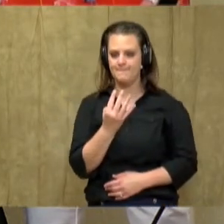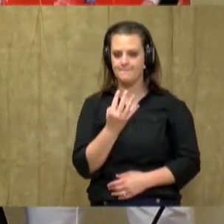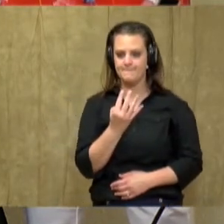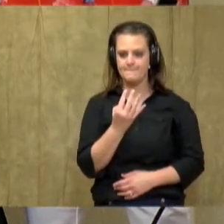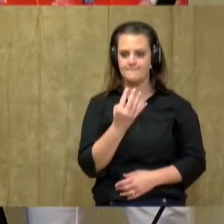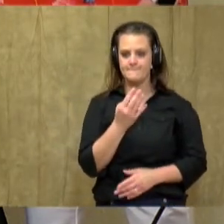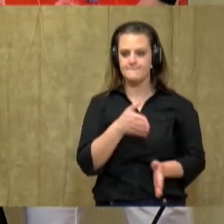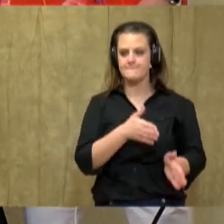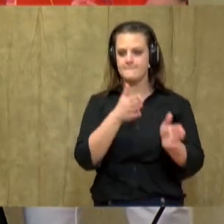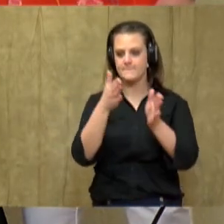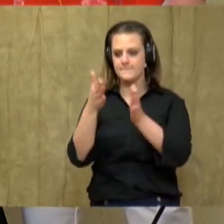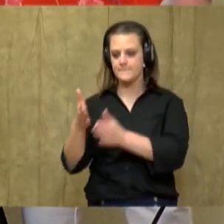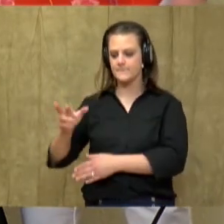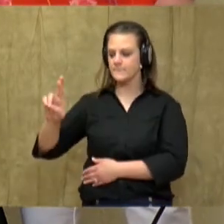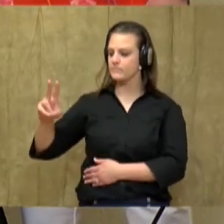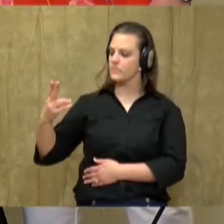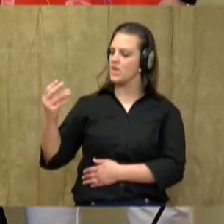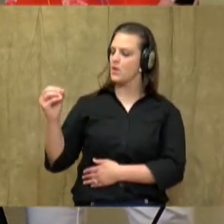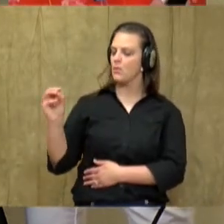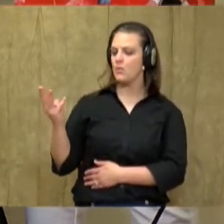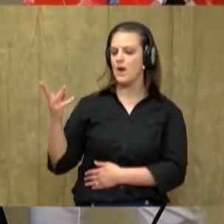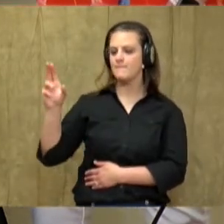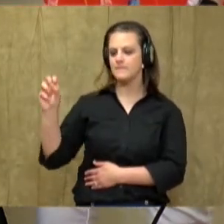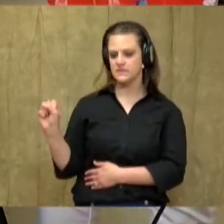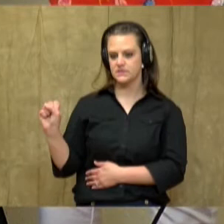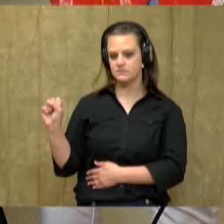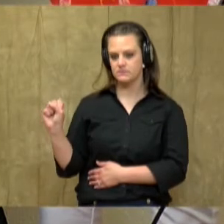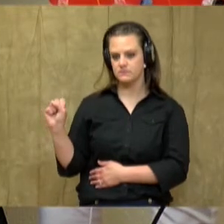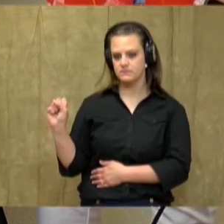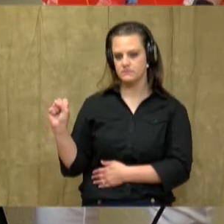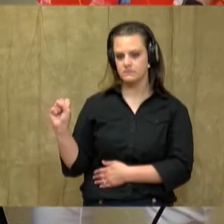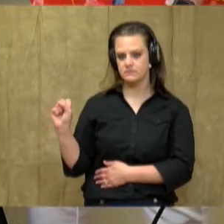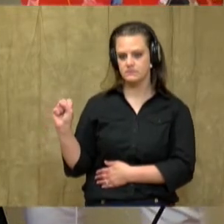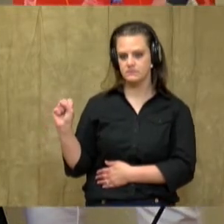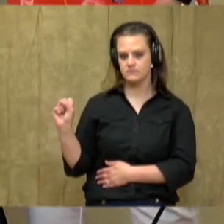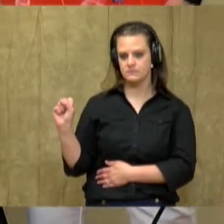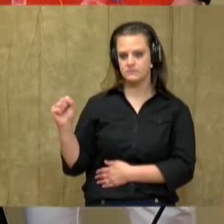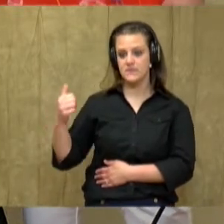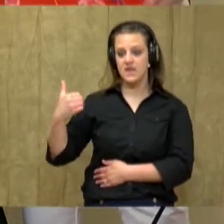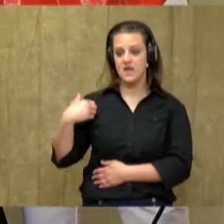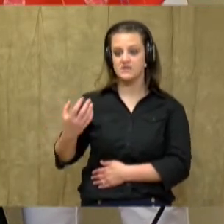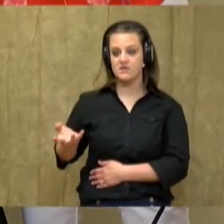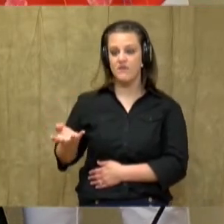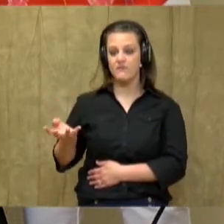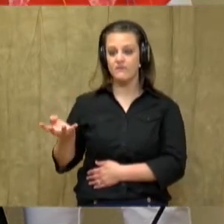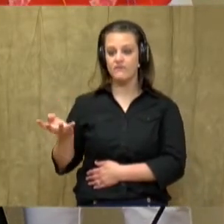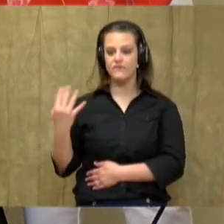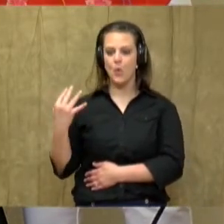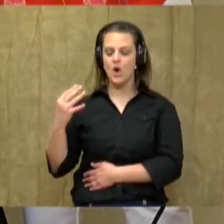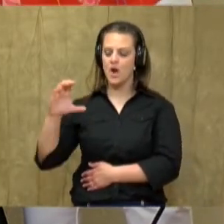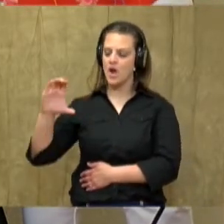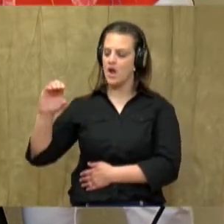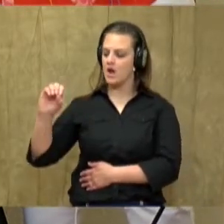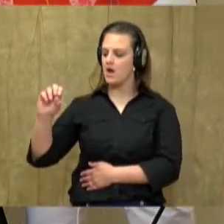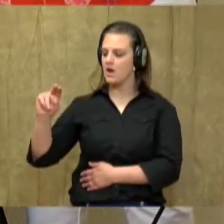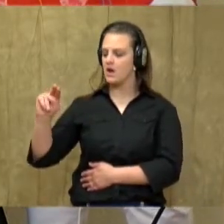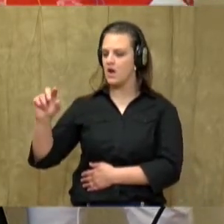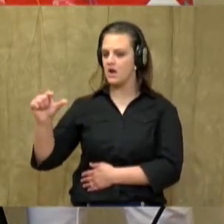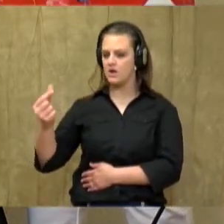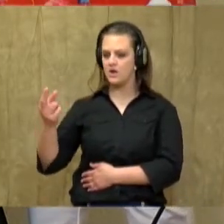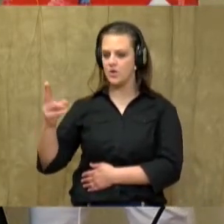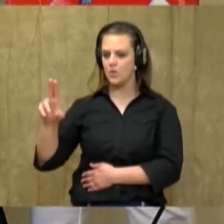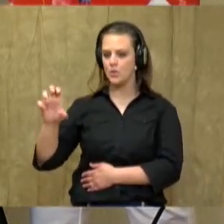Then we have a rhombus. All right, a rhombus has 4 congruent or